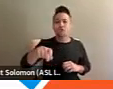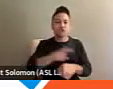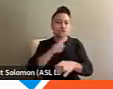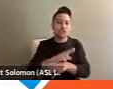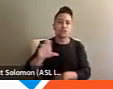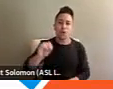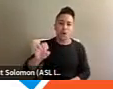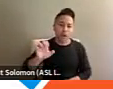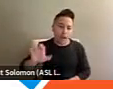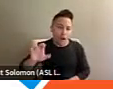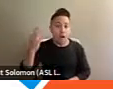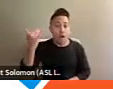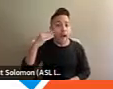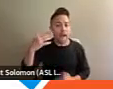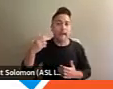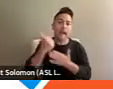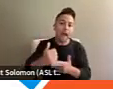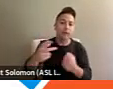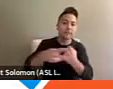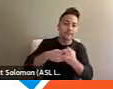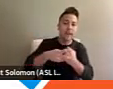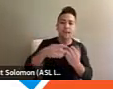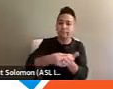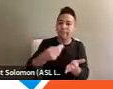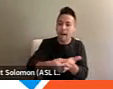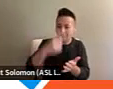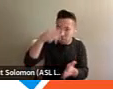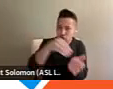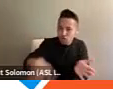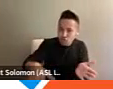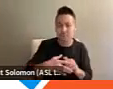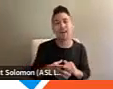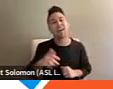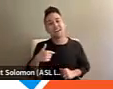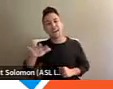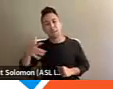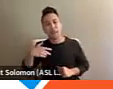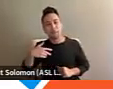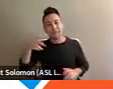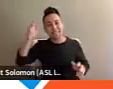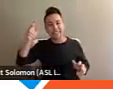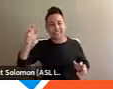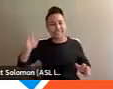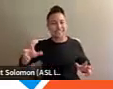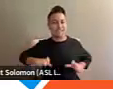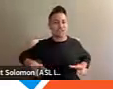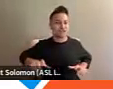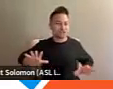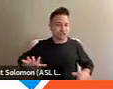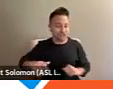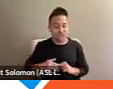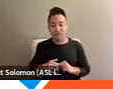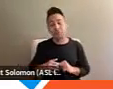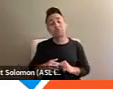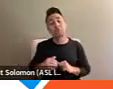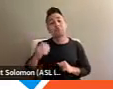helps save our students money. But I want to be a little selfish. I'm going to be a little selfish right now. And I want to